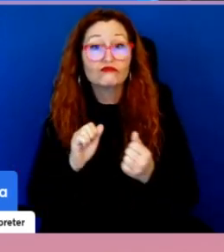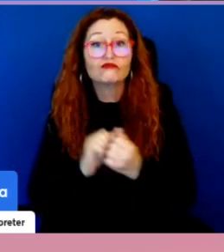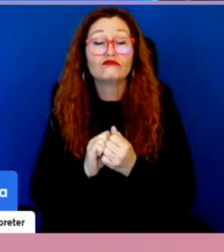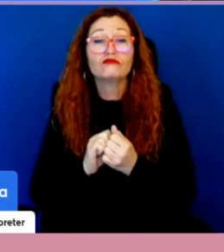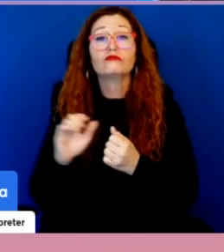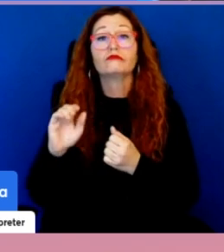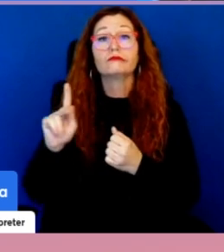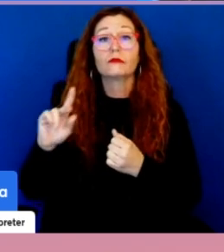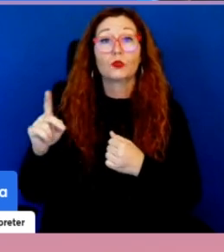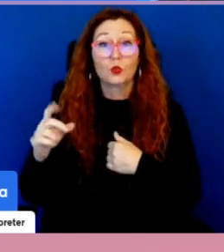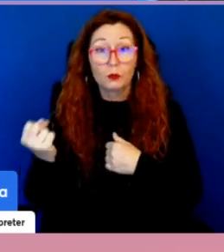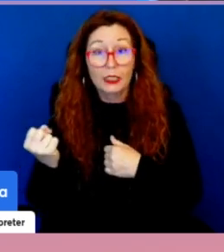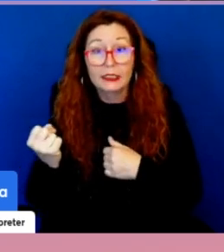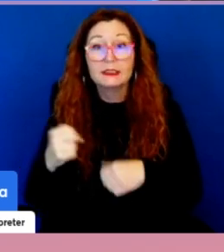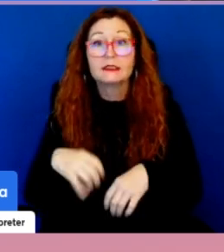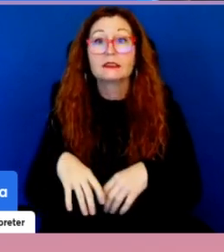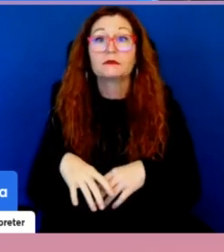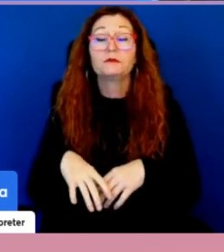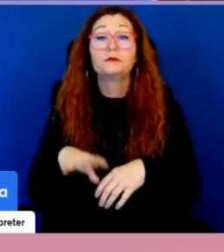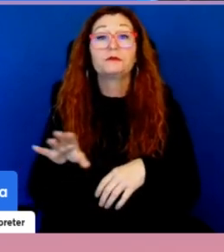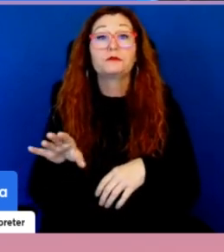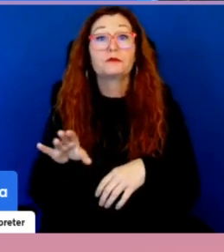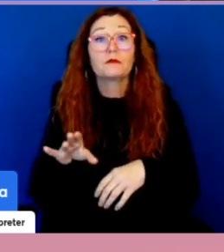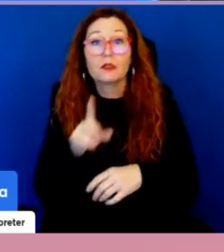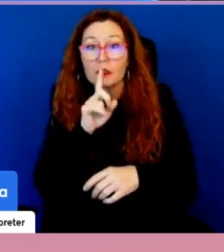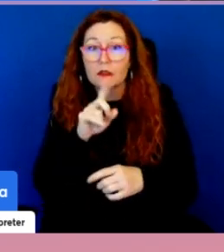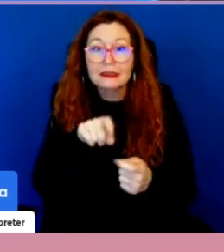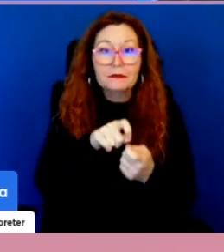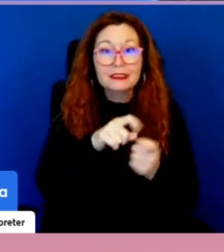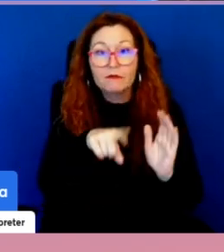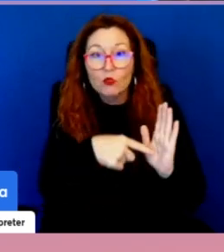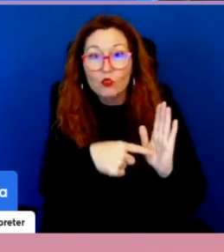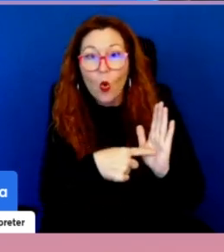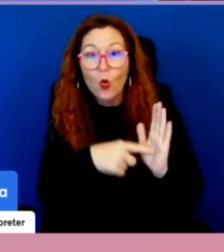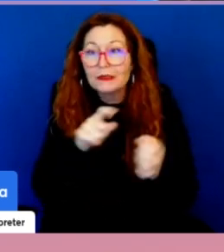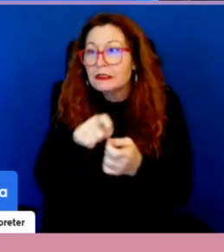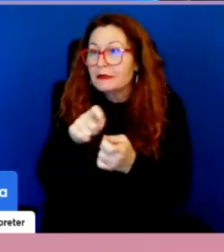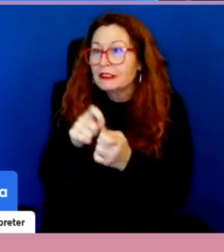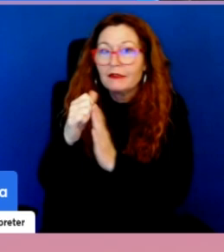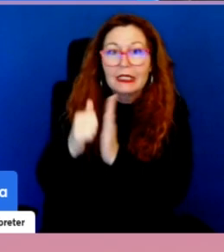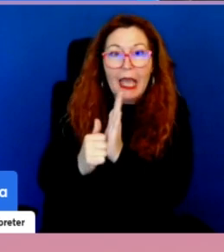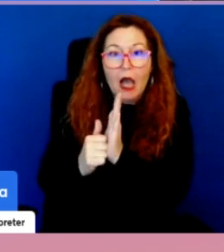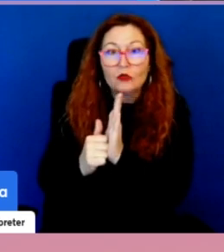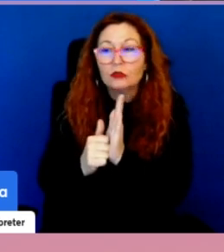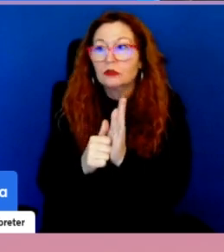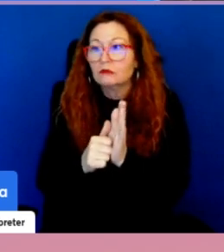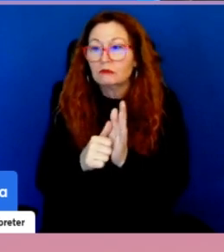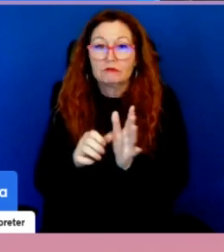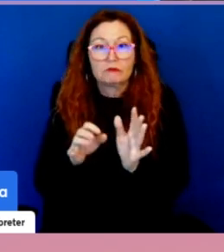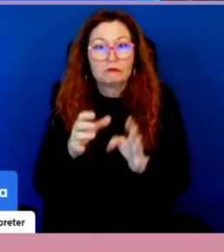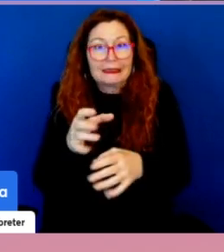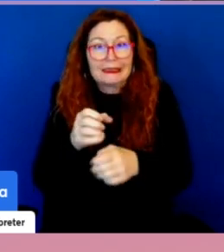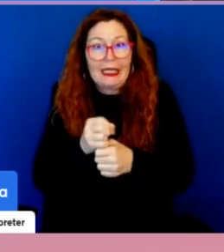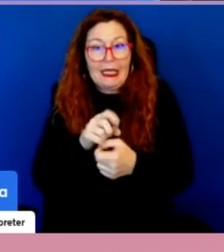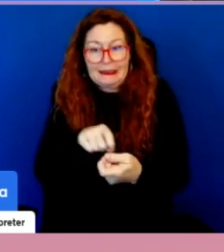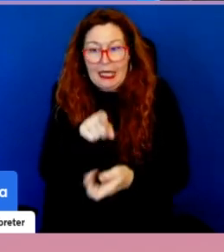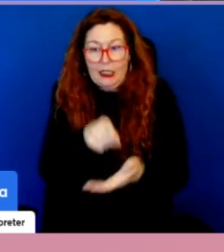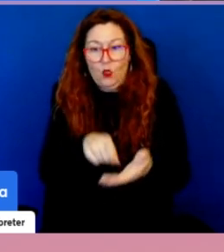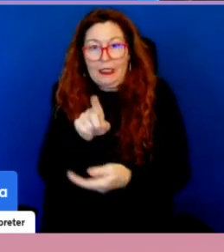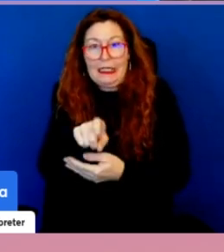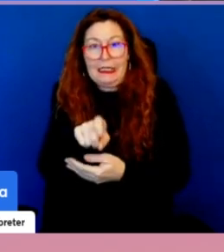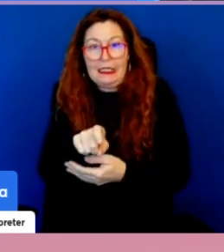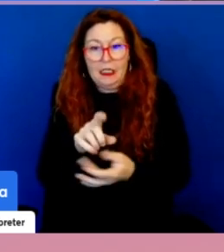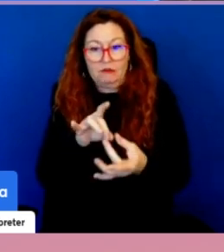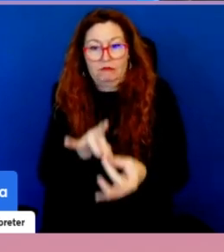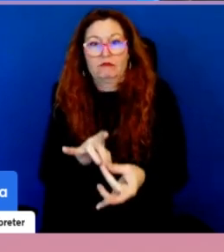can make sure that specific roles and service accounts, again, get exactly what they do need access to.